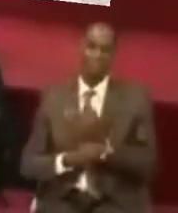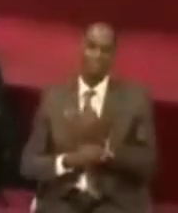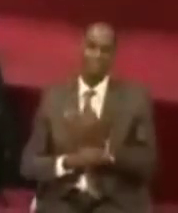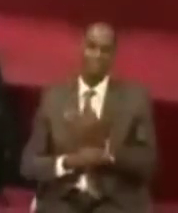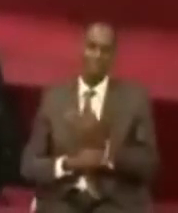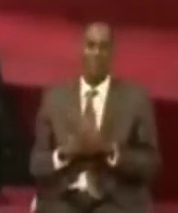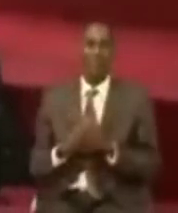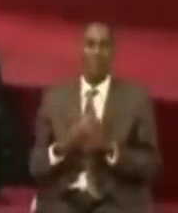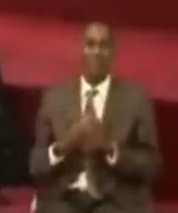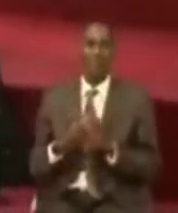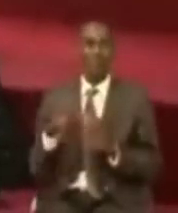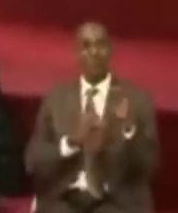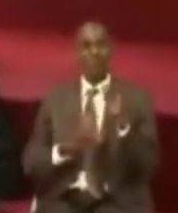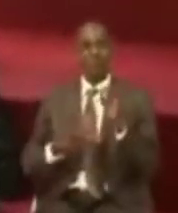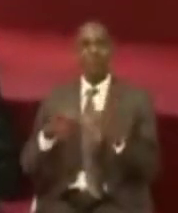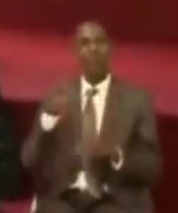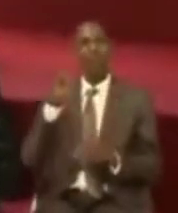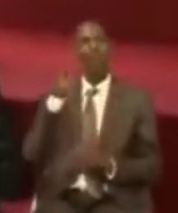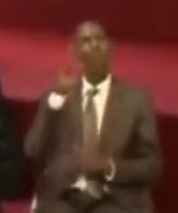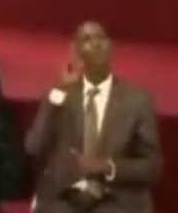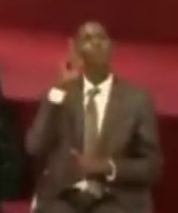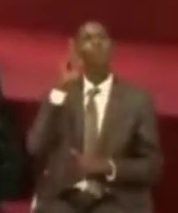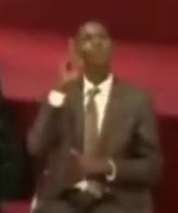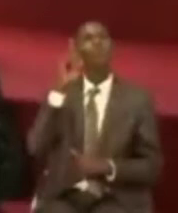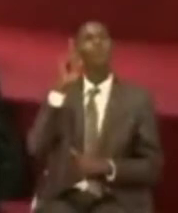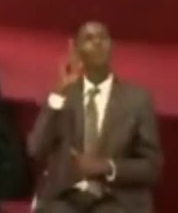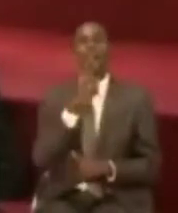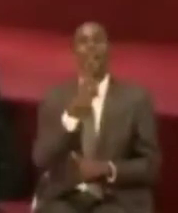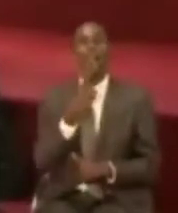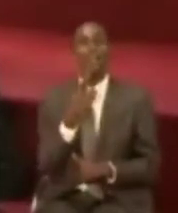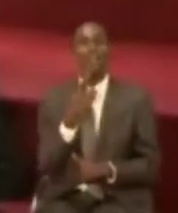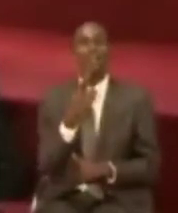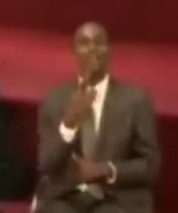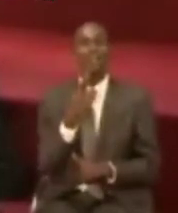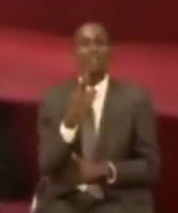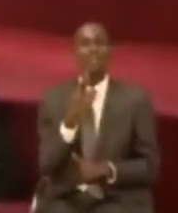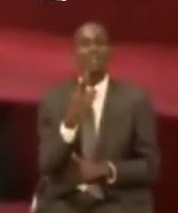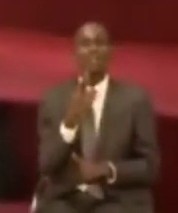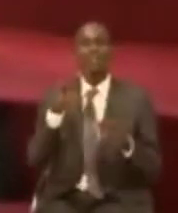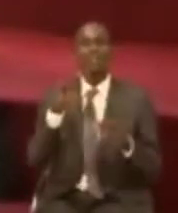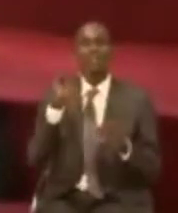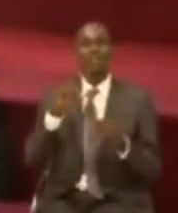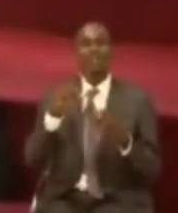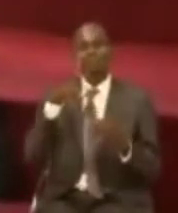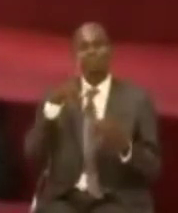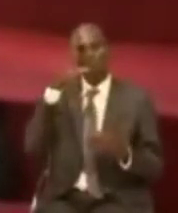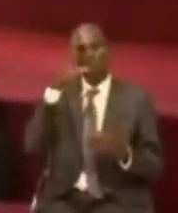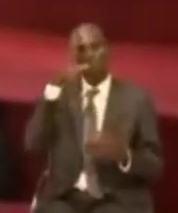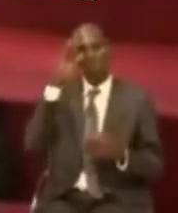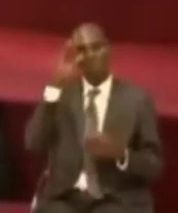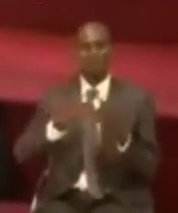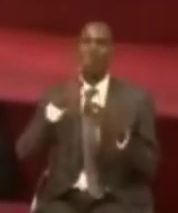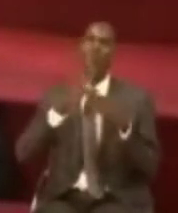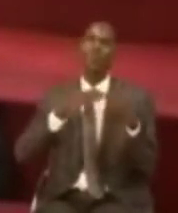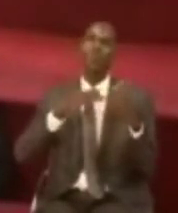Oh, you don't need a man to be the God you are,